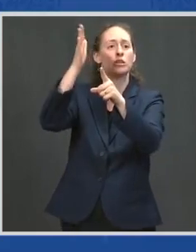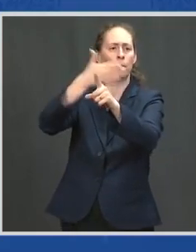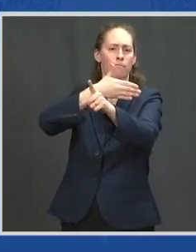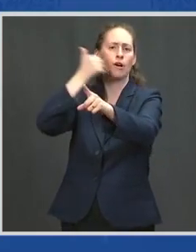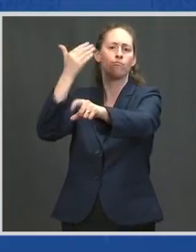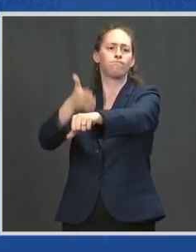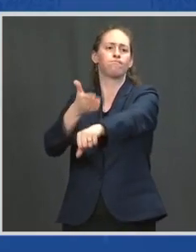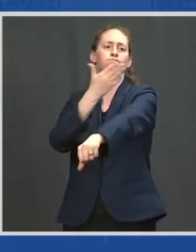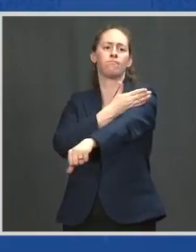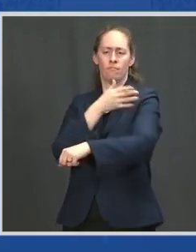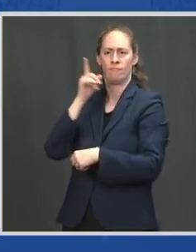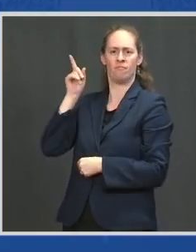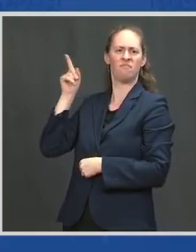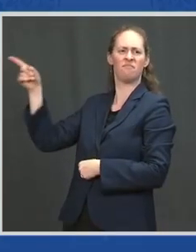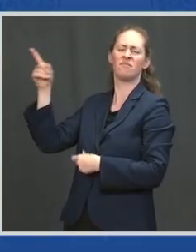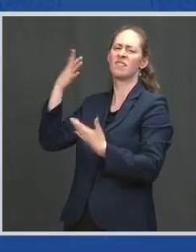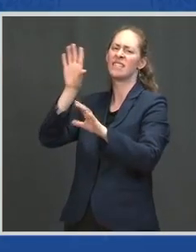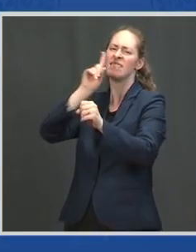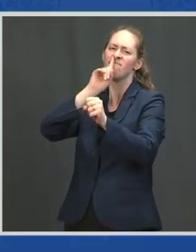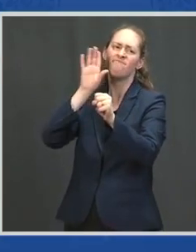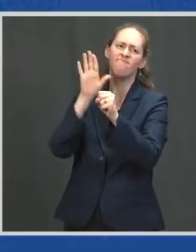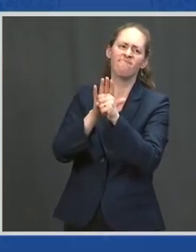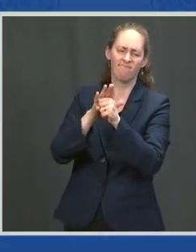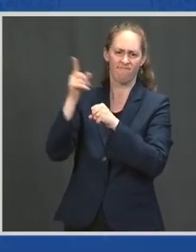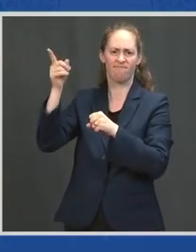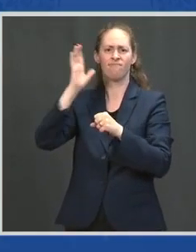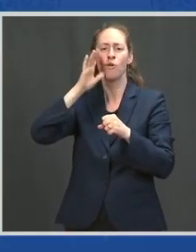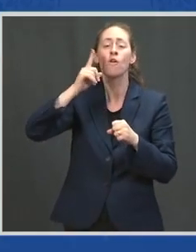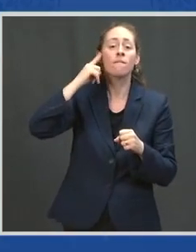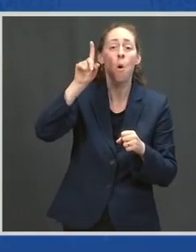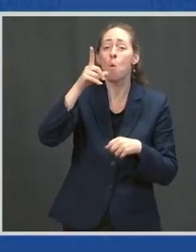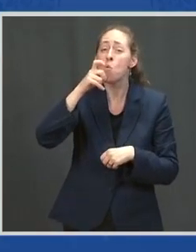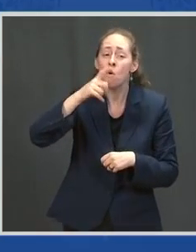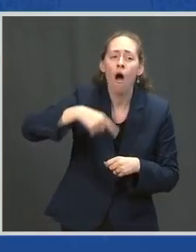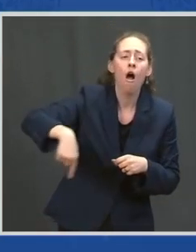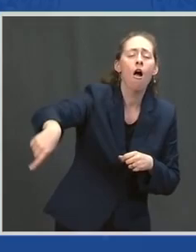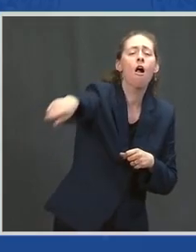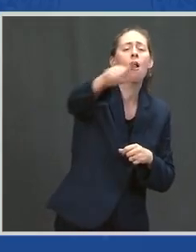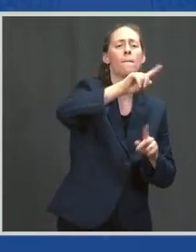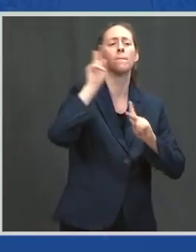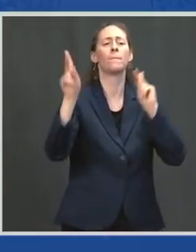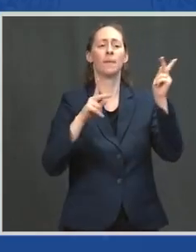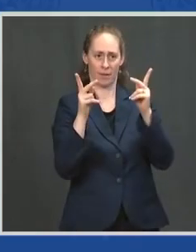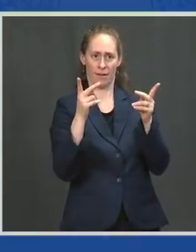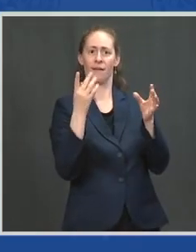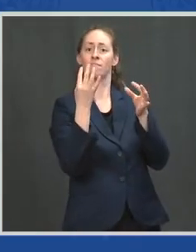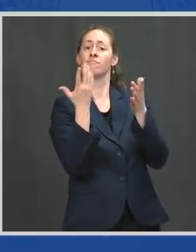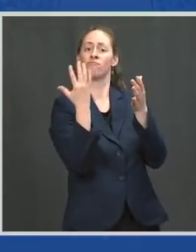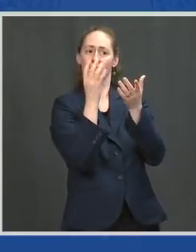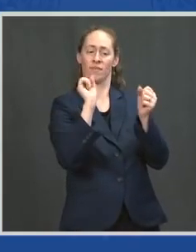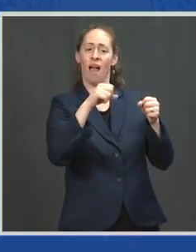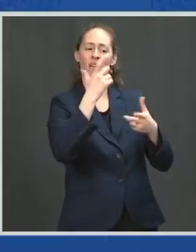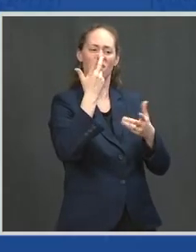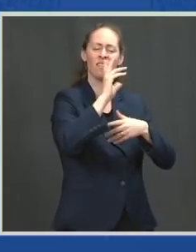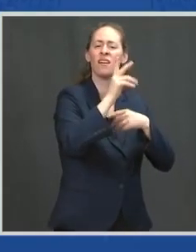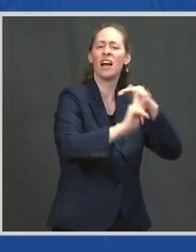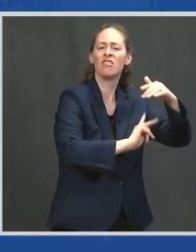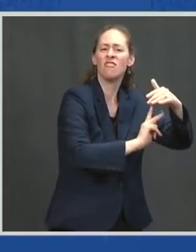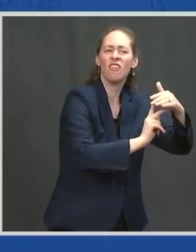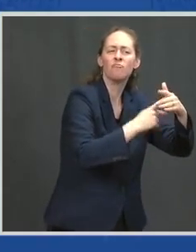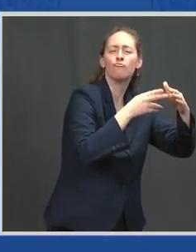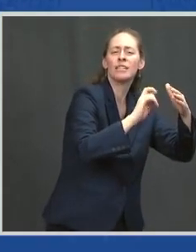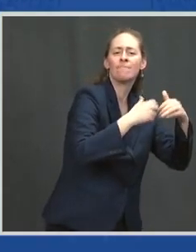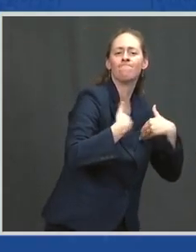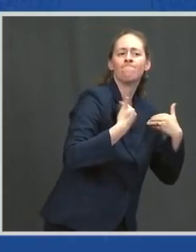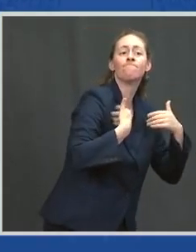all Americans. With universal preschool, quality public schools, and free community